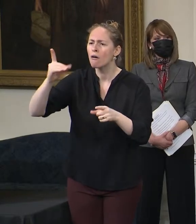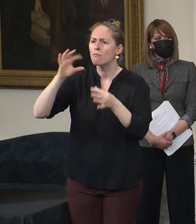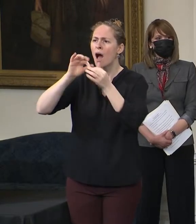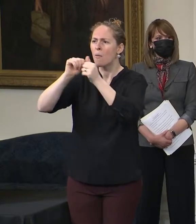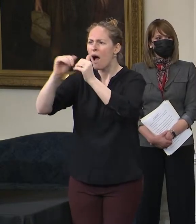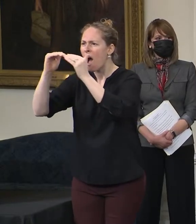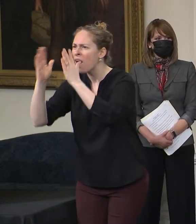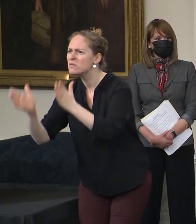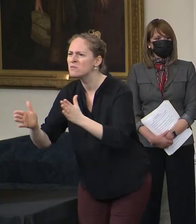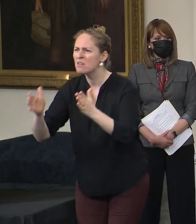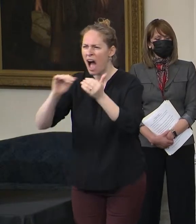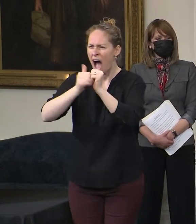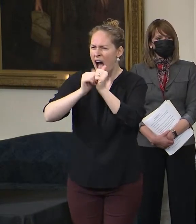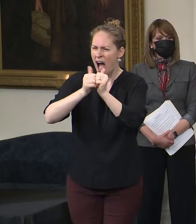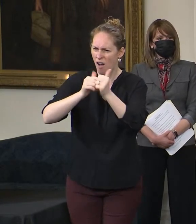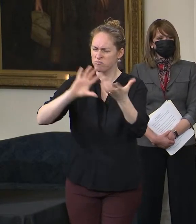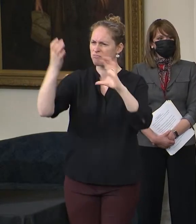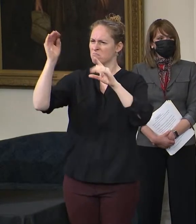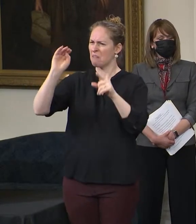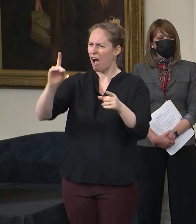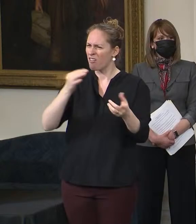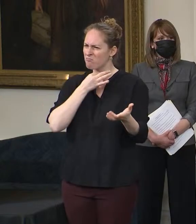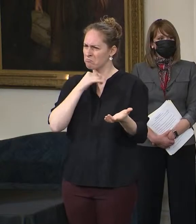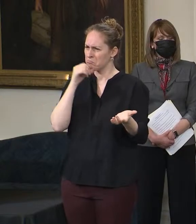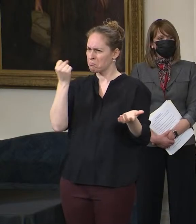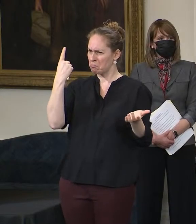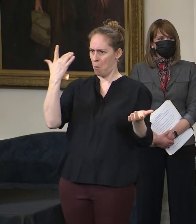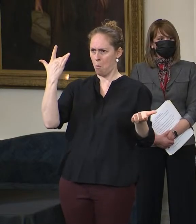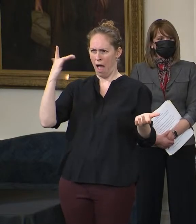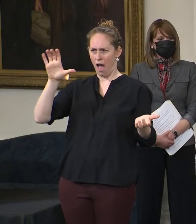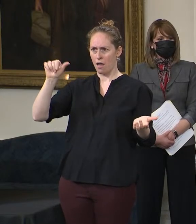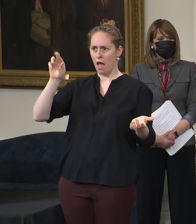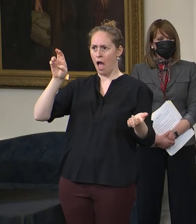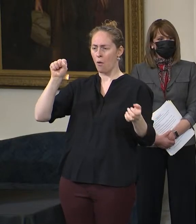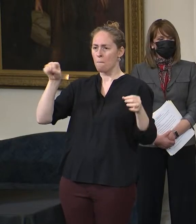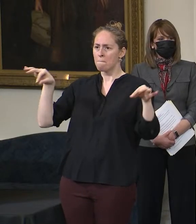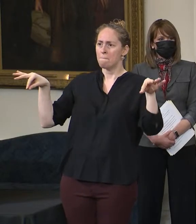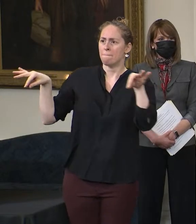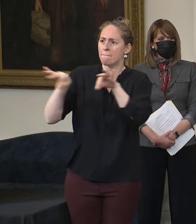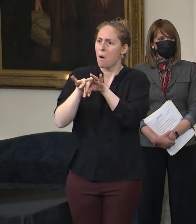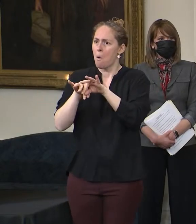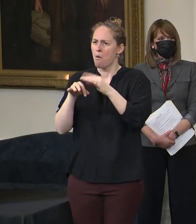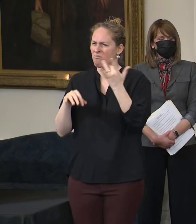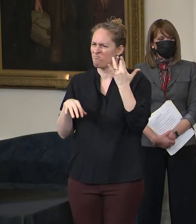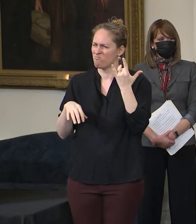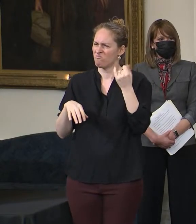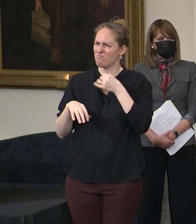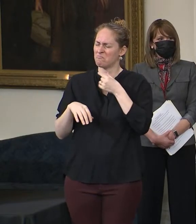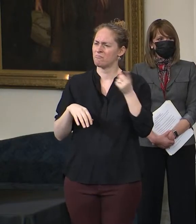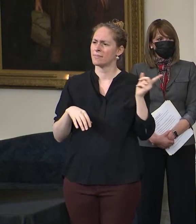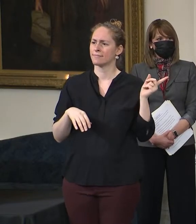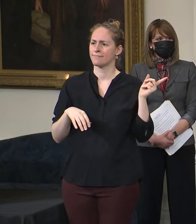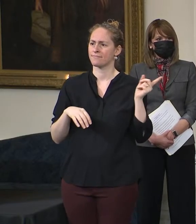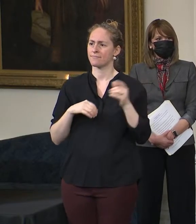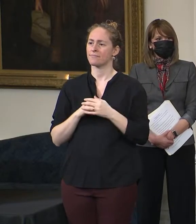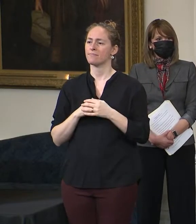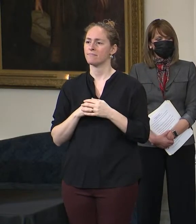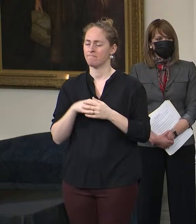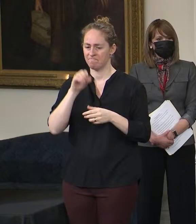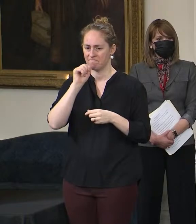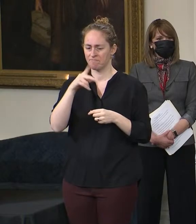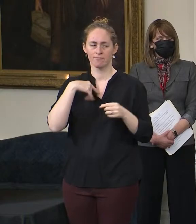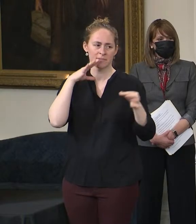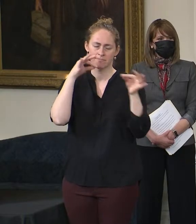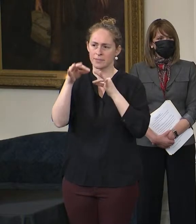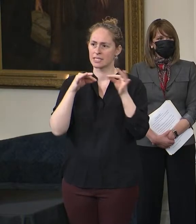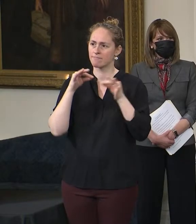I'm most concerned about the dollars into the people's hands in their pockets that are struggling, and there's so many people. You know,